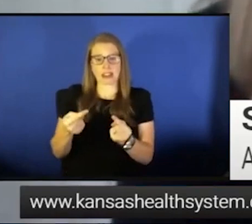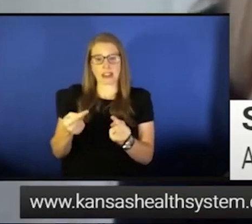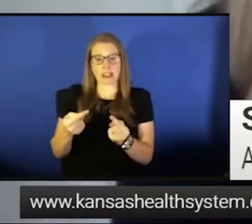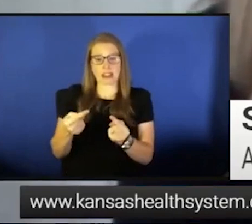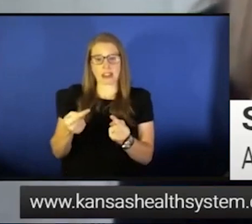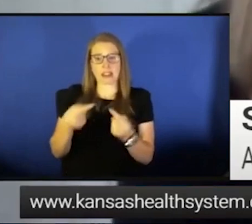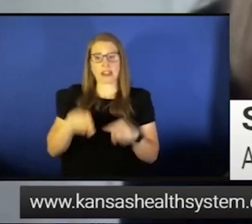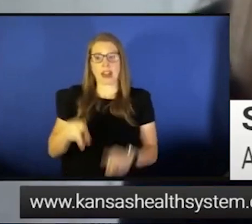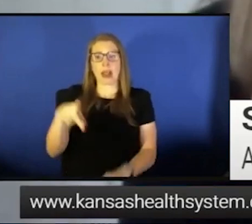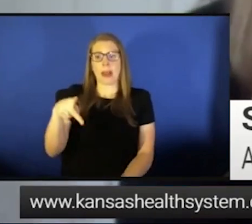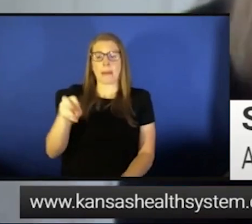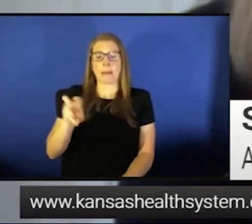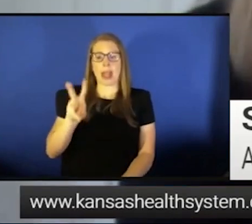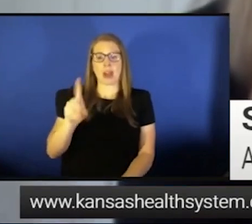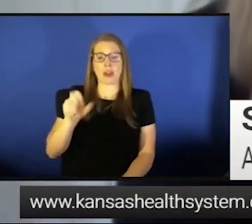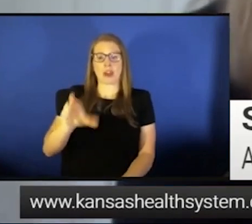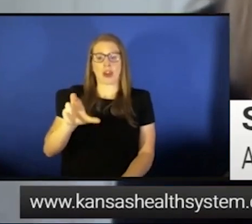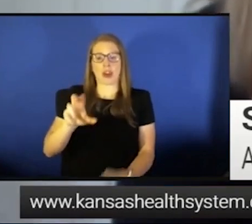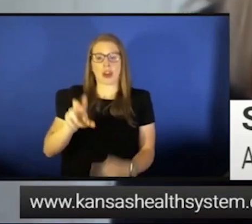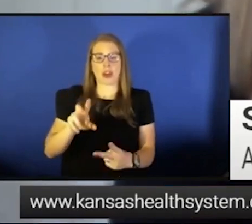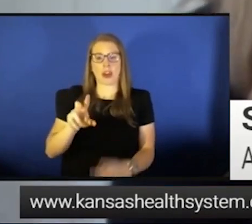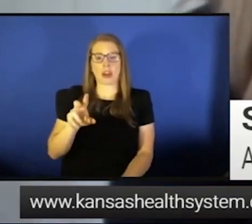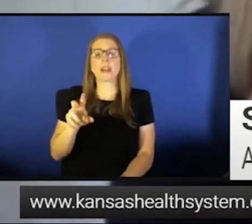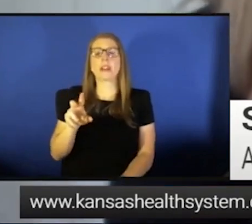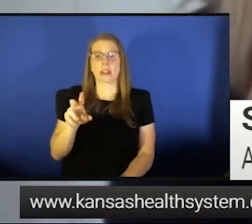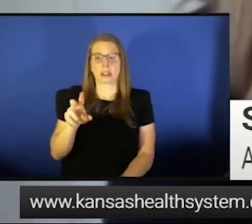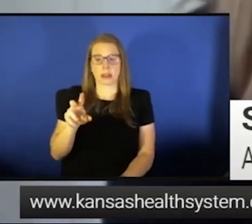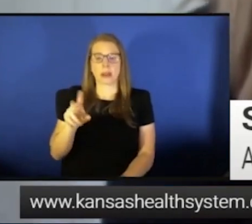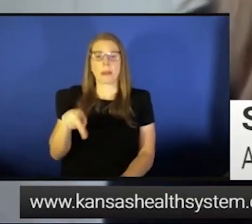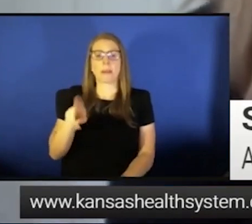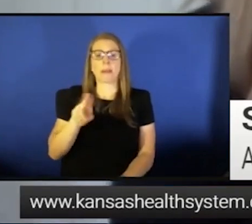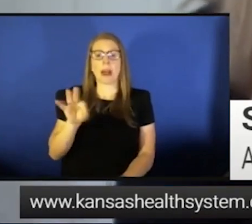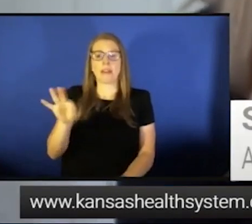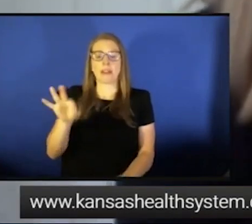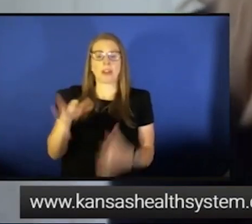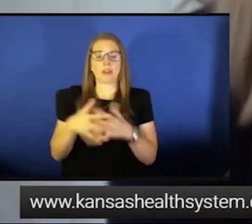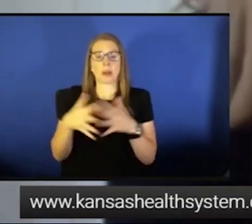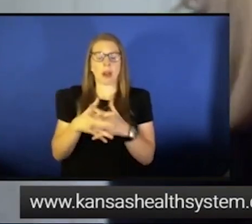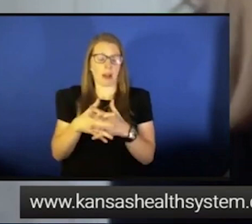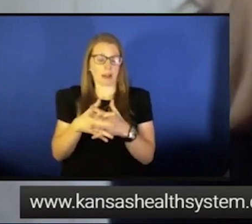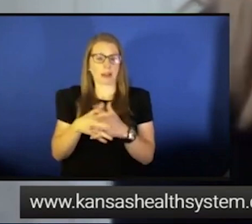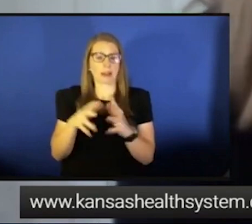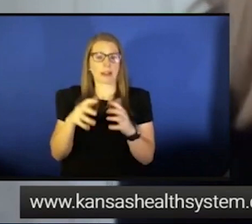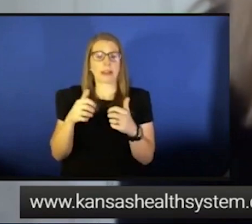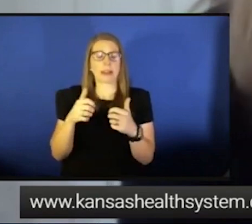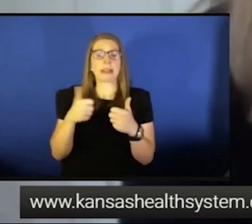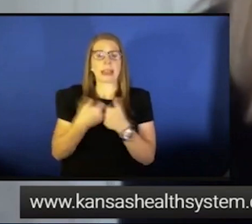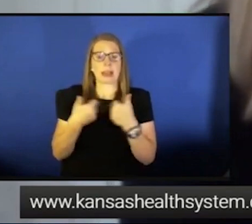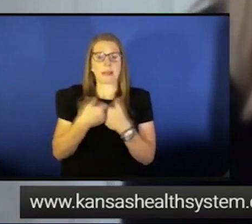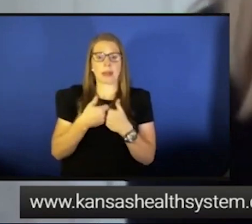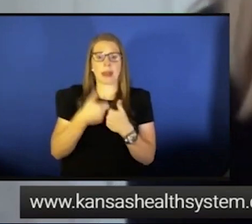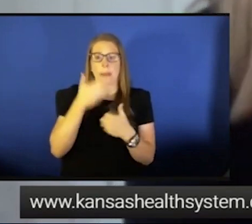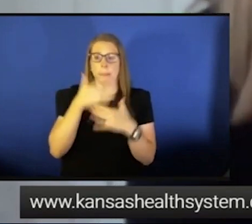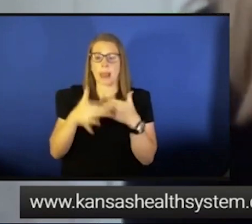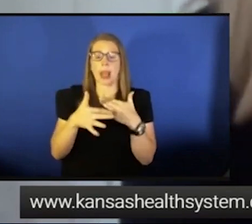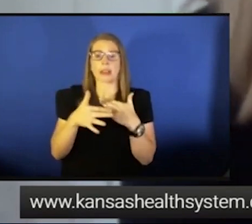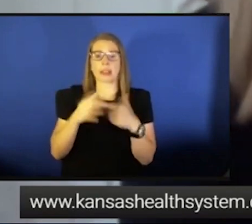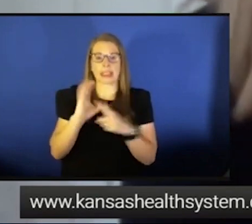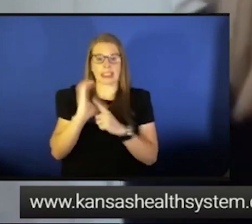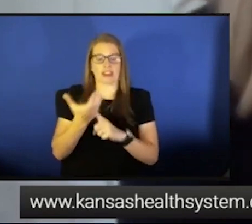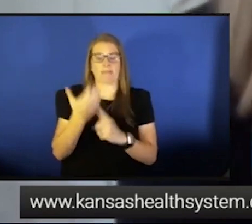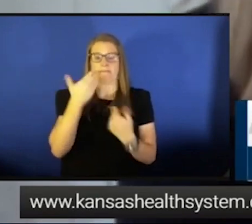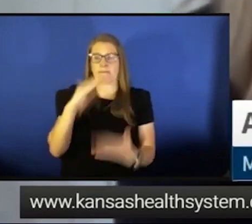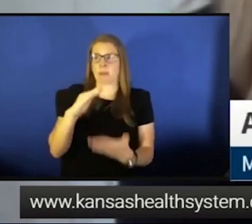game and dissected her carotid artery. She had an underlying blood condition that we didn't know about prior to her